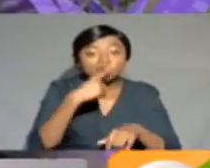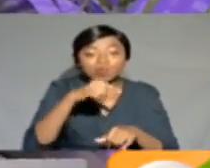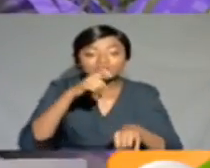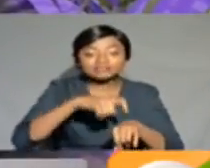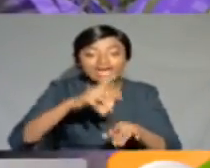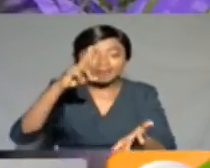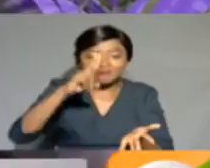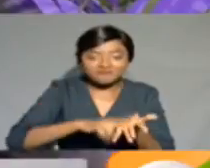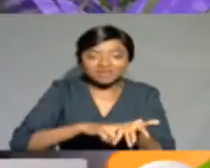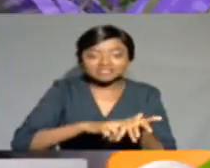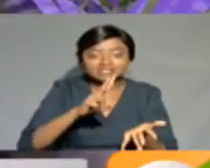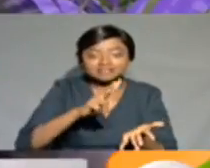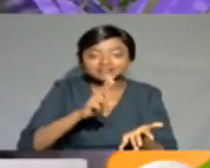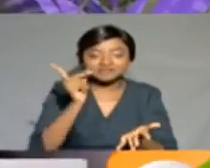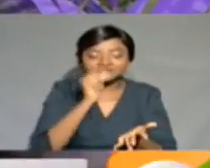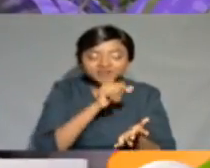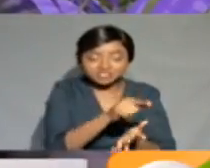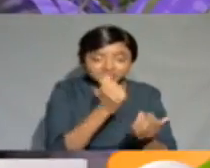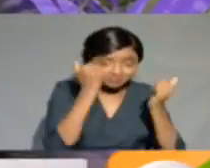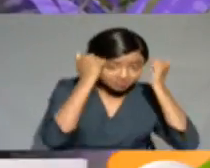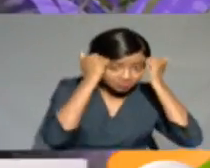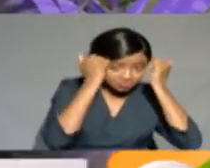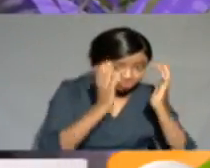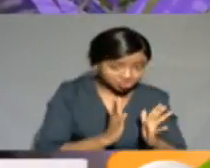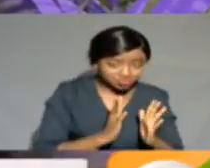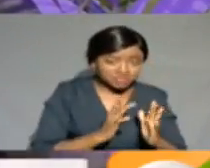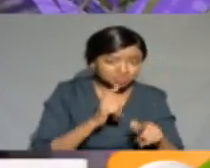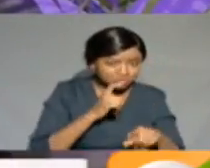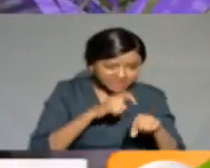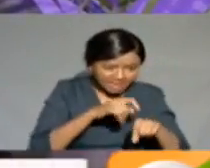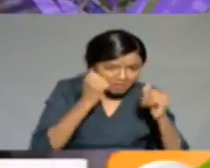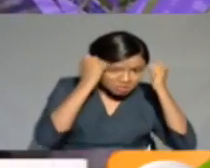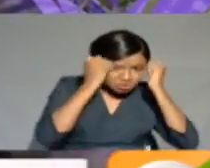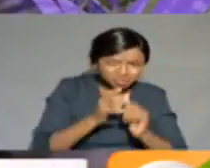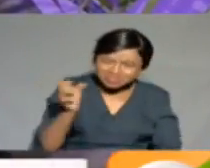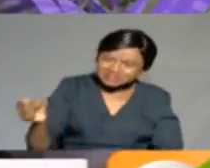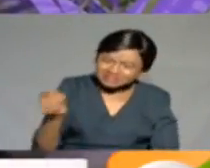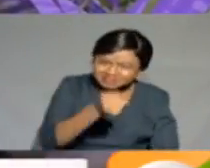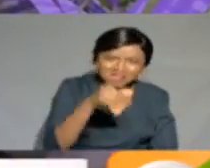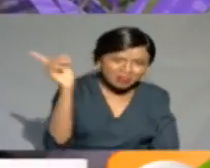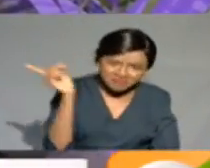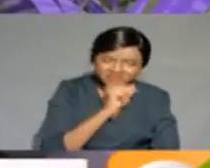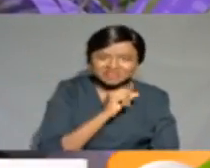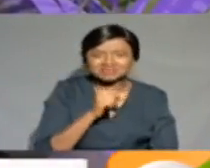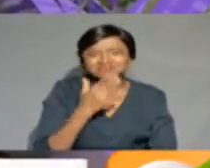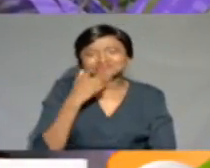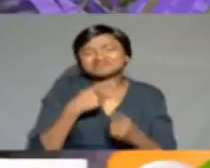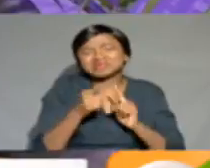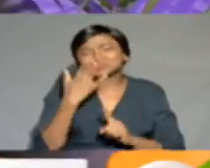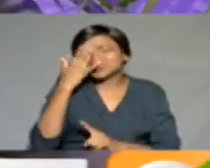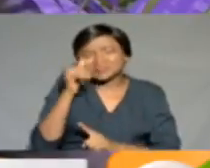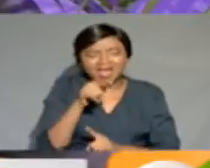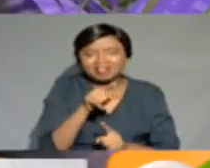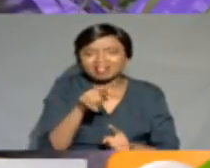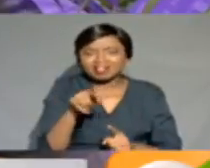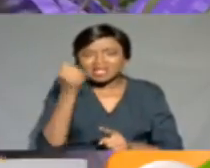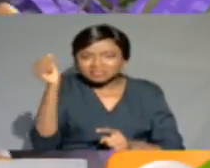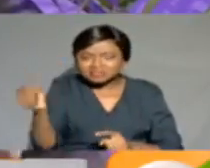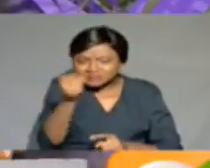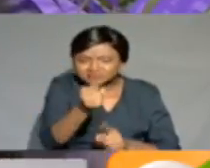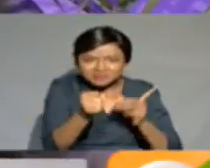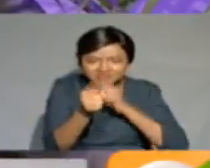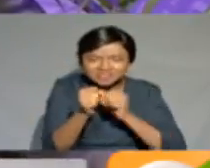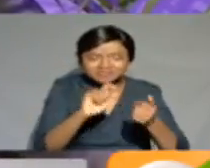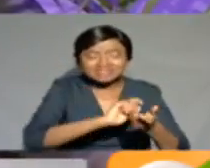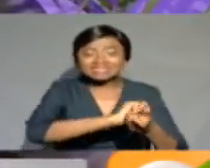vetting by their colleagues. Now, if these colleagues have elected them, now why do they again turn